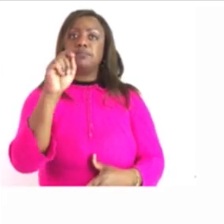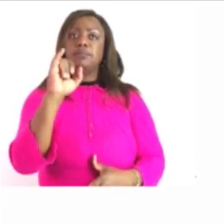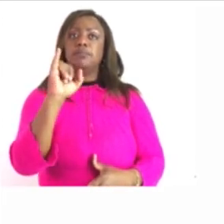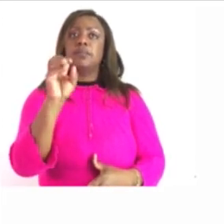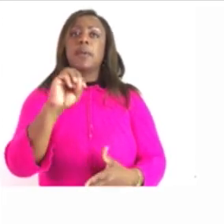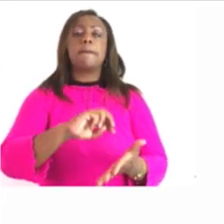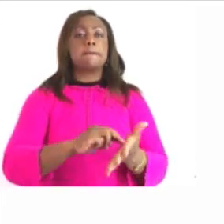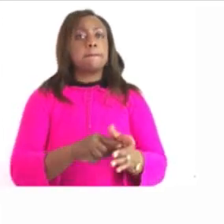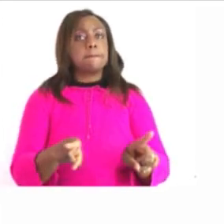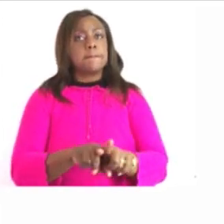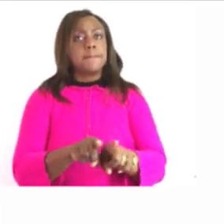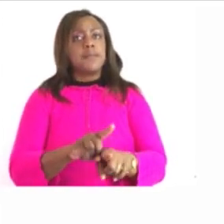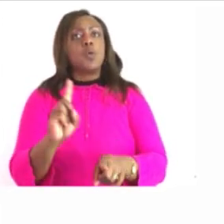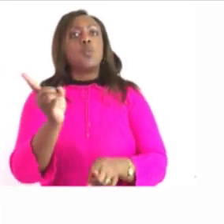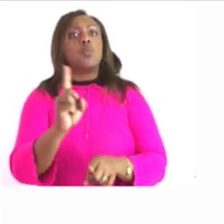few.